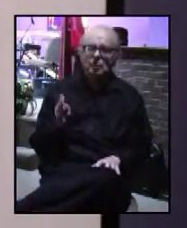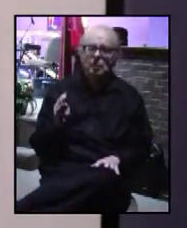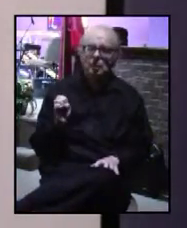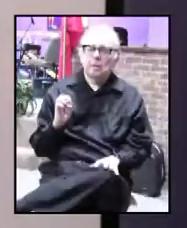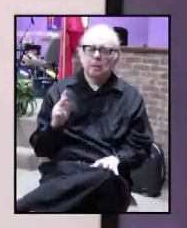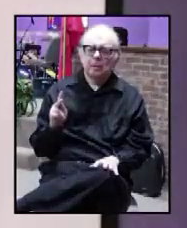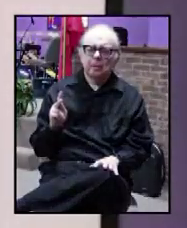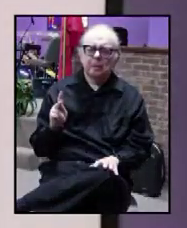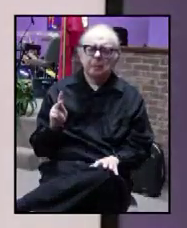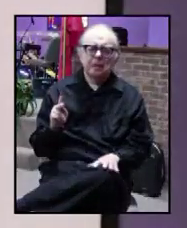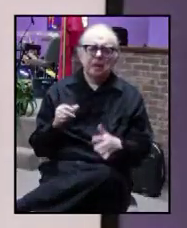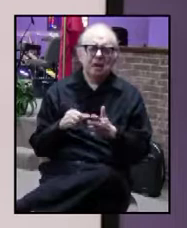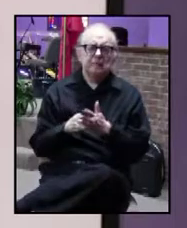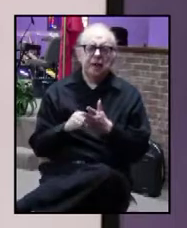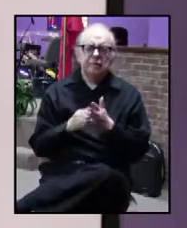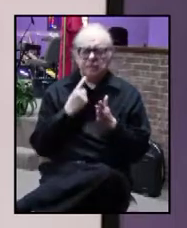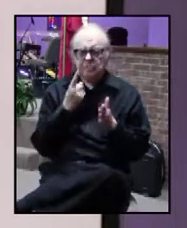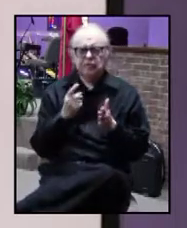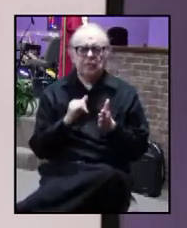truelife.org.